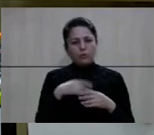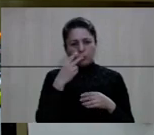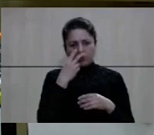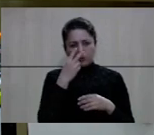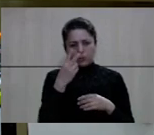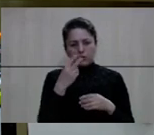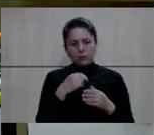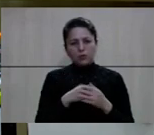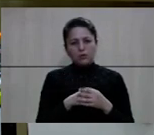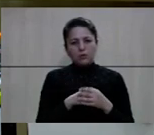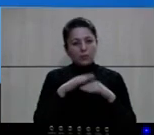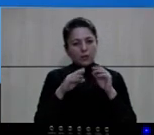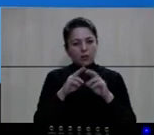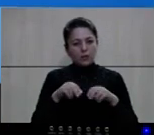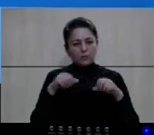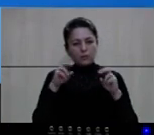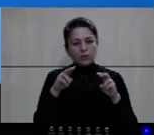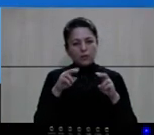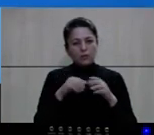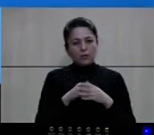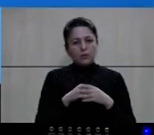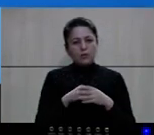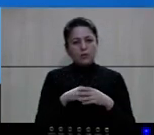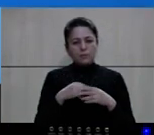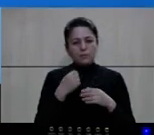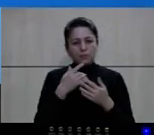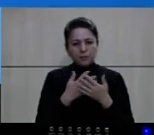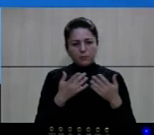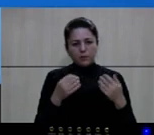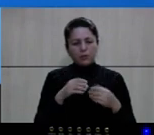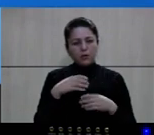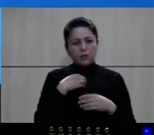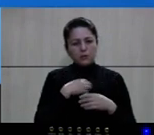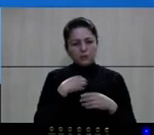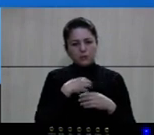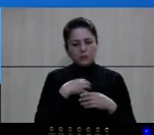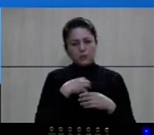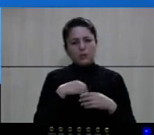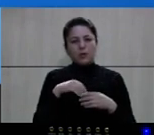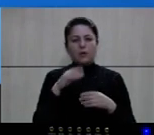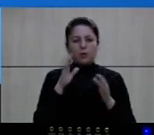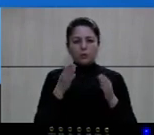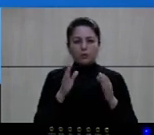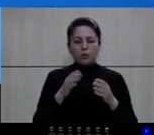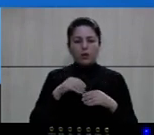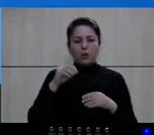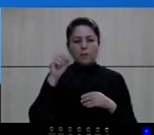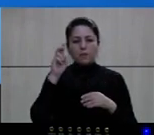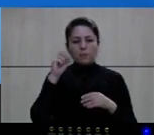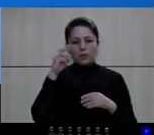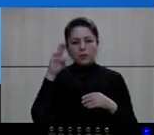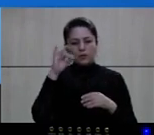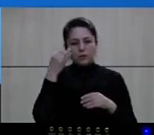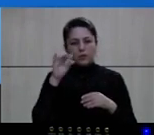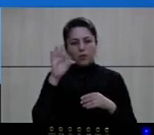ko'rsatilgan, ko'rib o'tilgan, ya'ni kasb predmetining asosiy jarayonida berda badiiy obraz o'rin